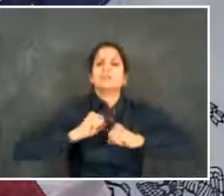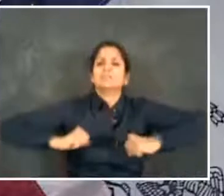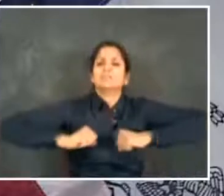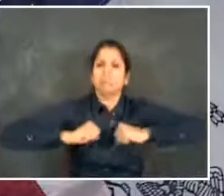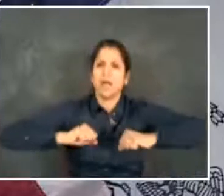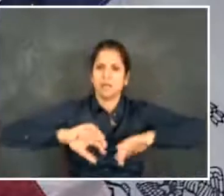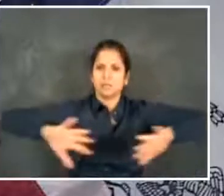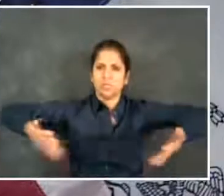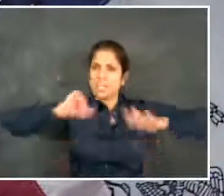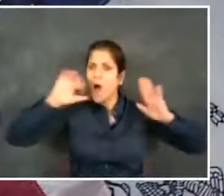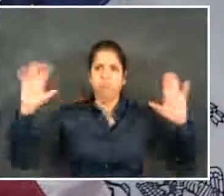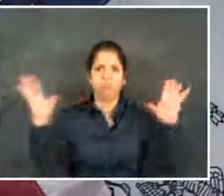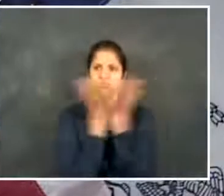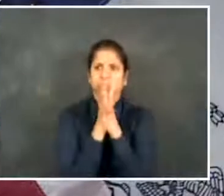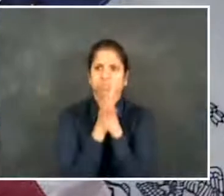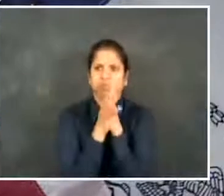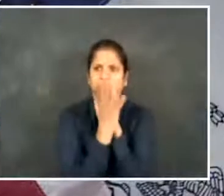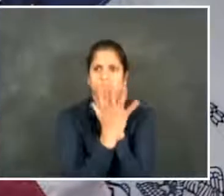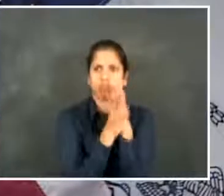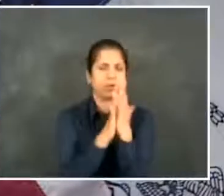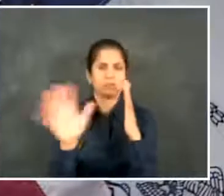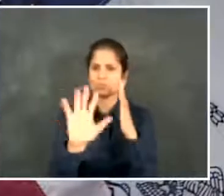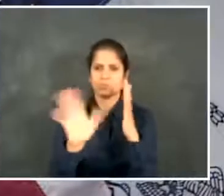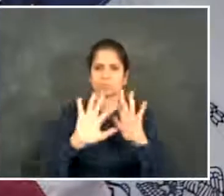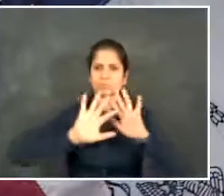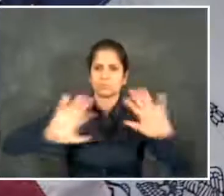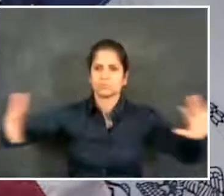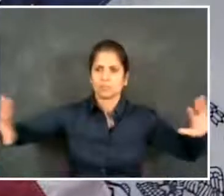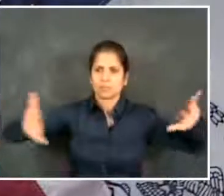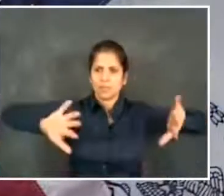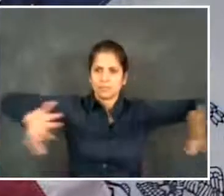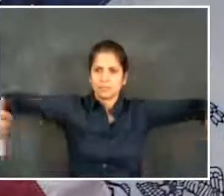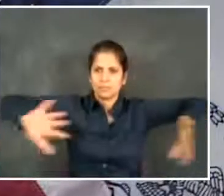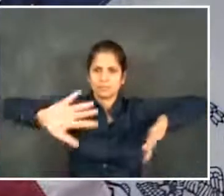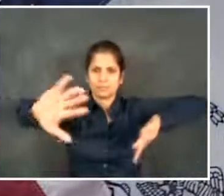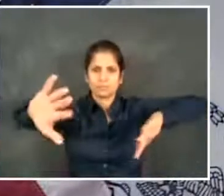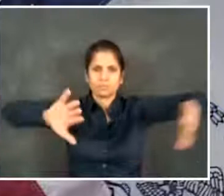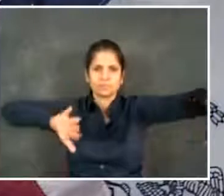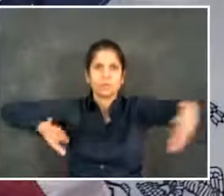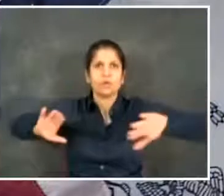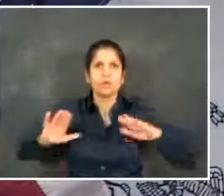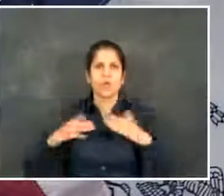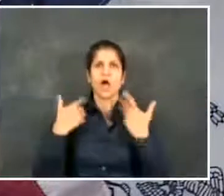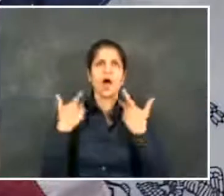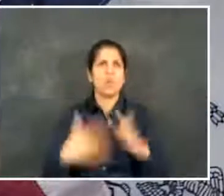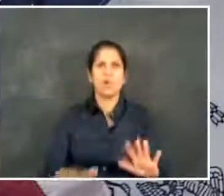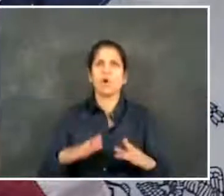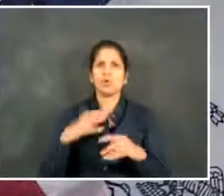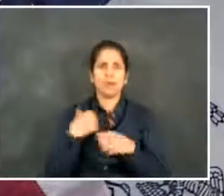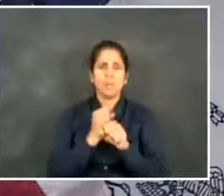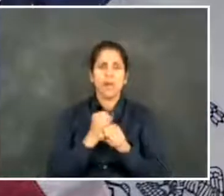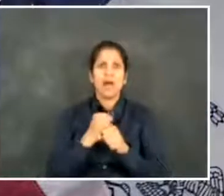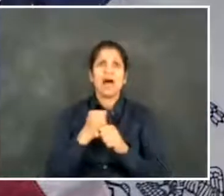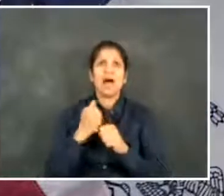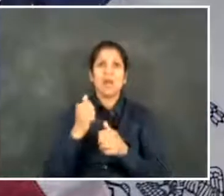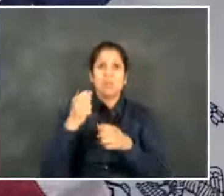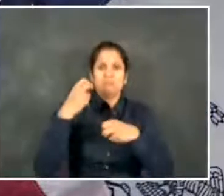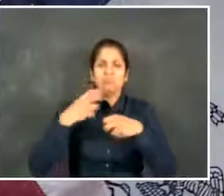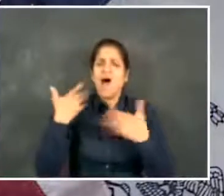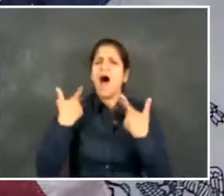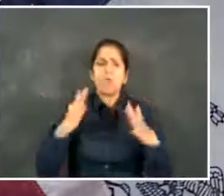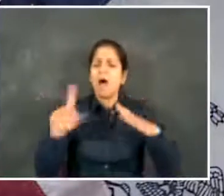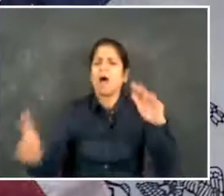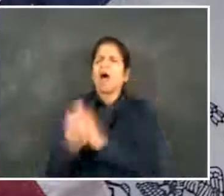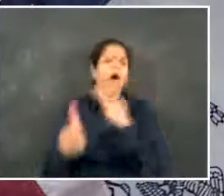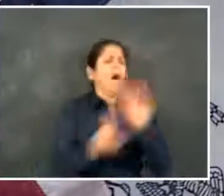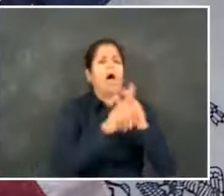we open up space and there isn't enforcement there, so people start to do things they shouldn't do, or we open up space but cars can still access it.